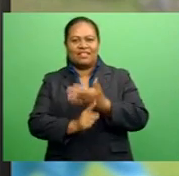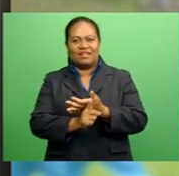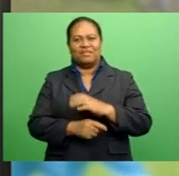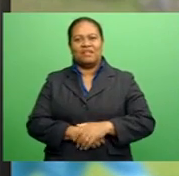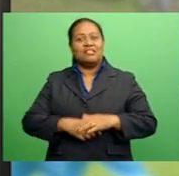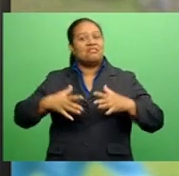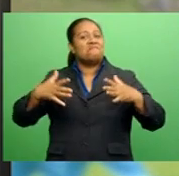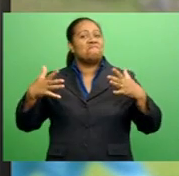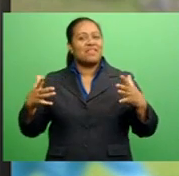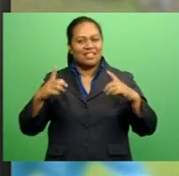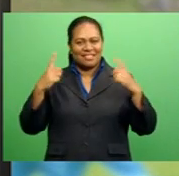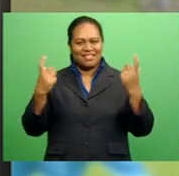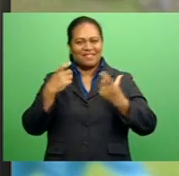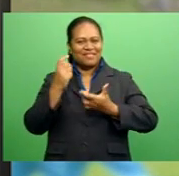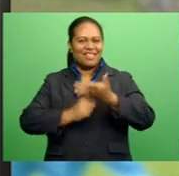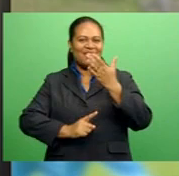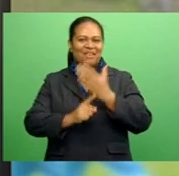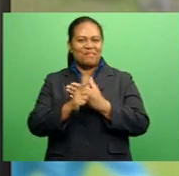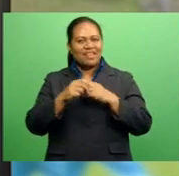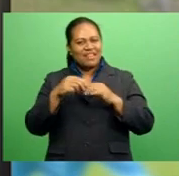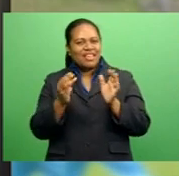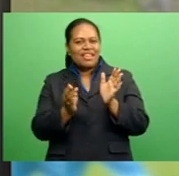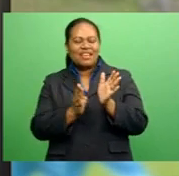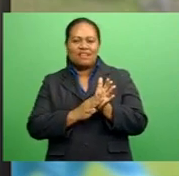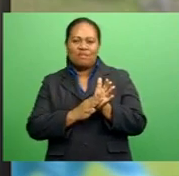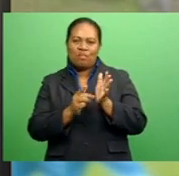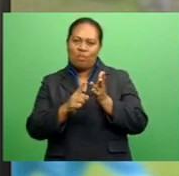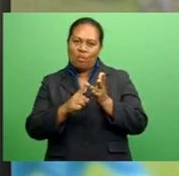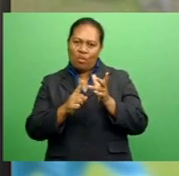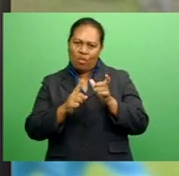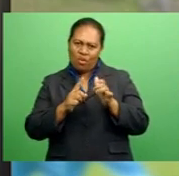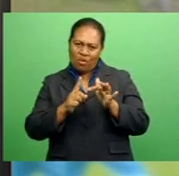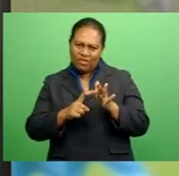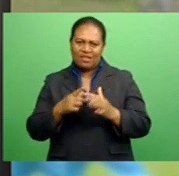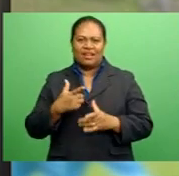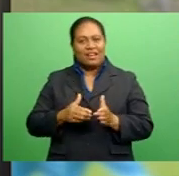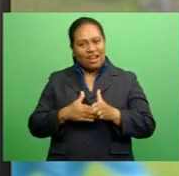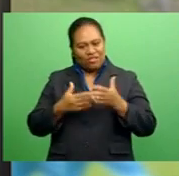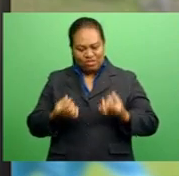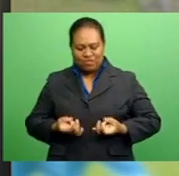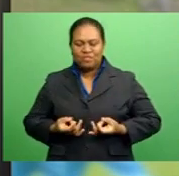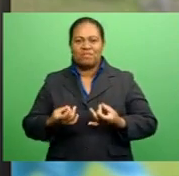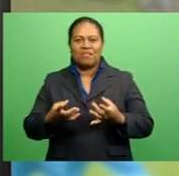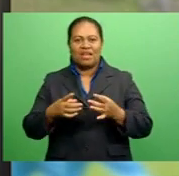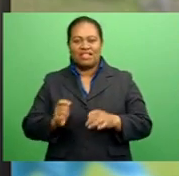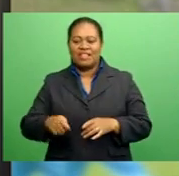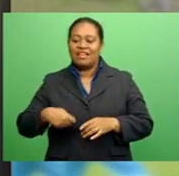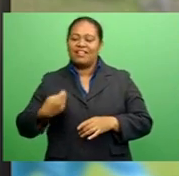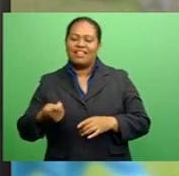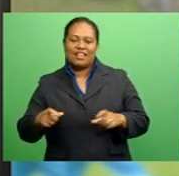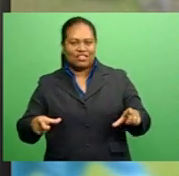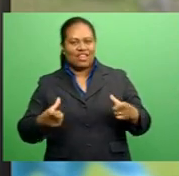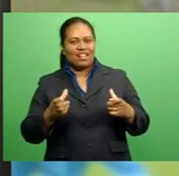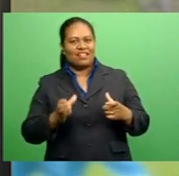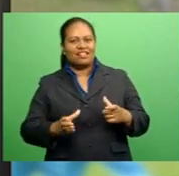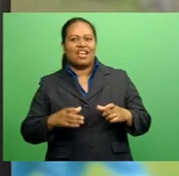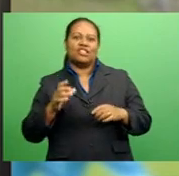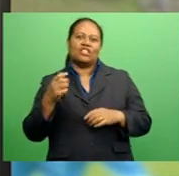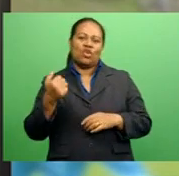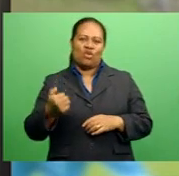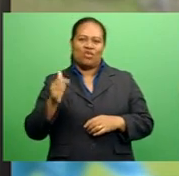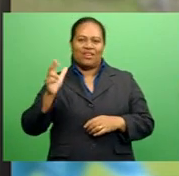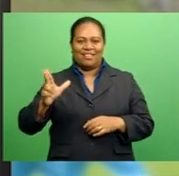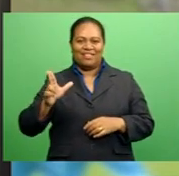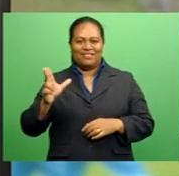was a big celebration on the island following the victory, and now the team begins preparing for the next challenger, Onoi Lau. Aquila Dama